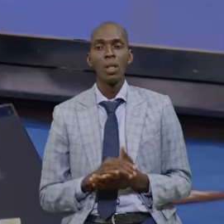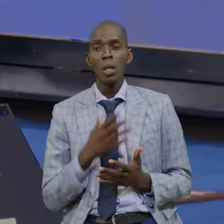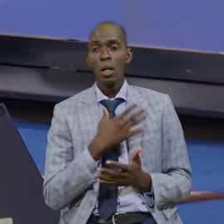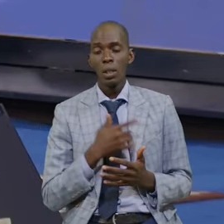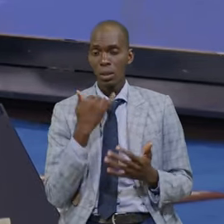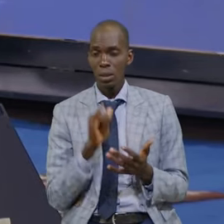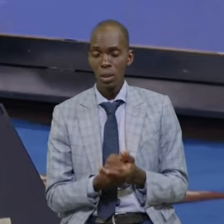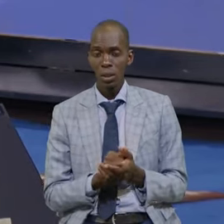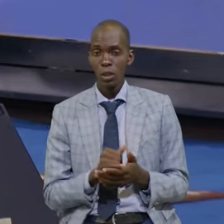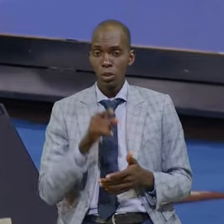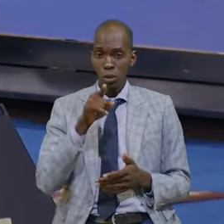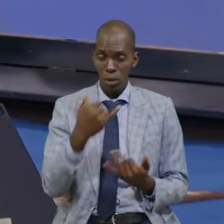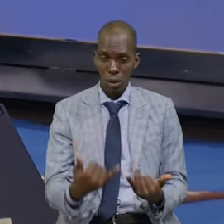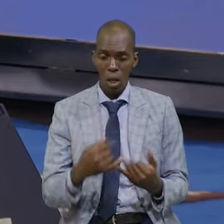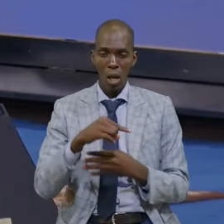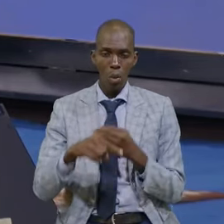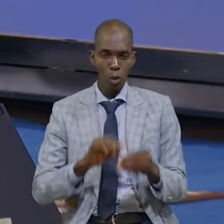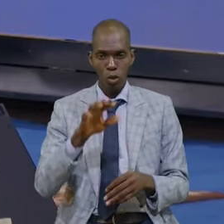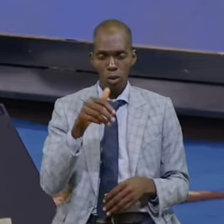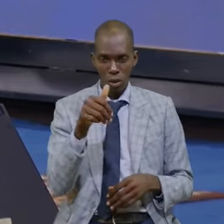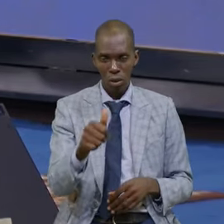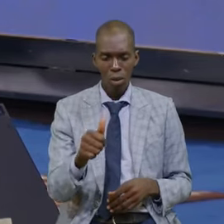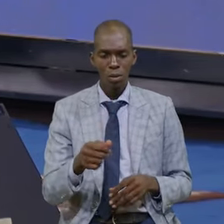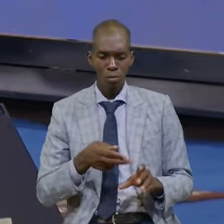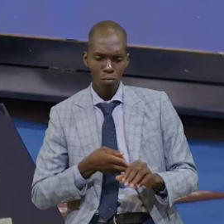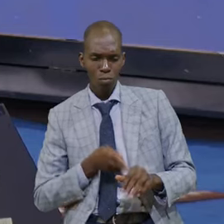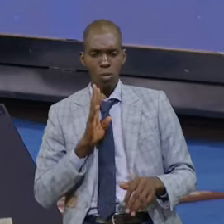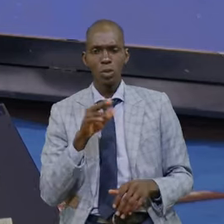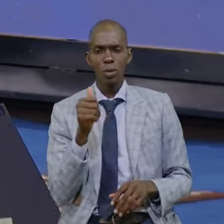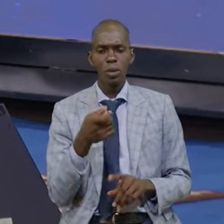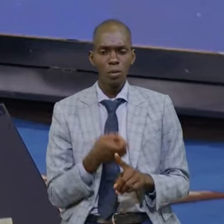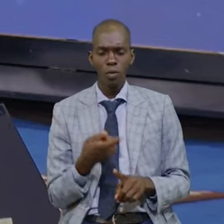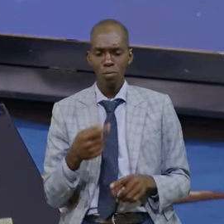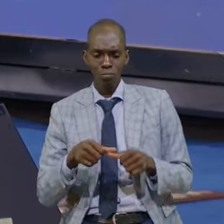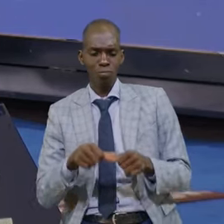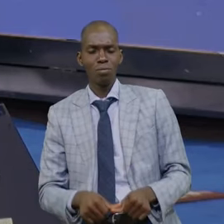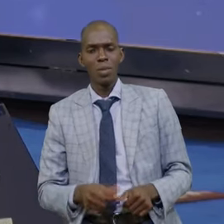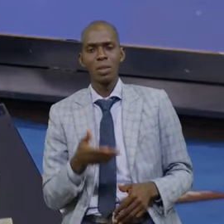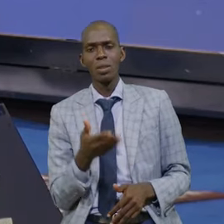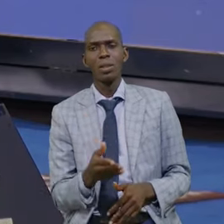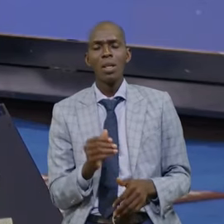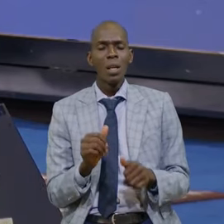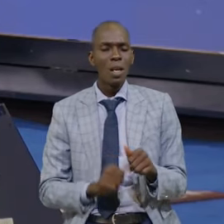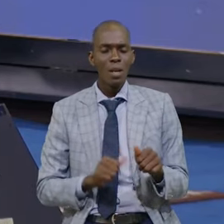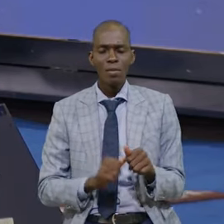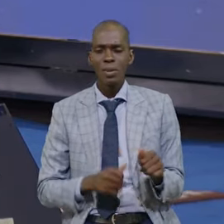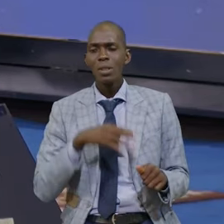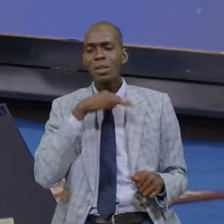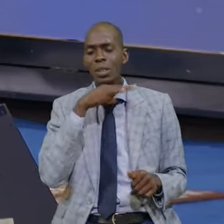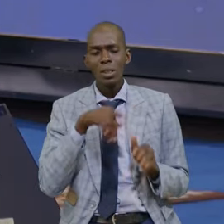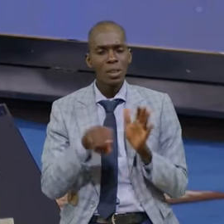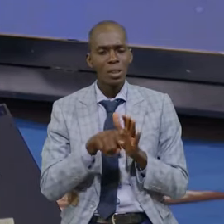shake yourself from the dust. Anything that are gathered over your life, whatever you call